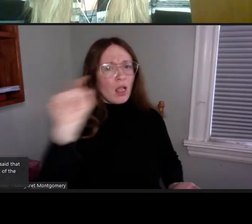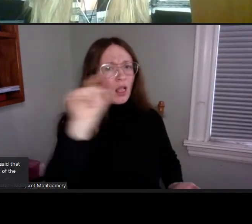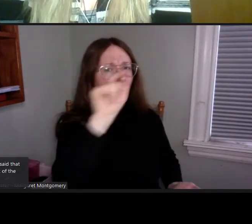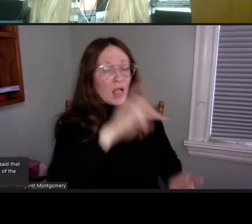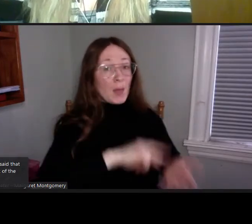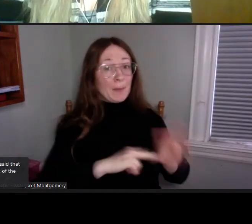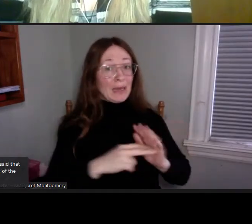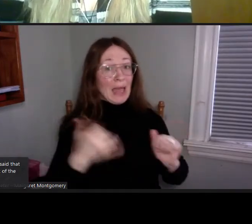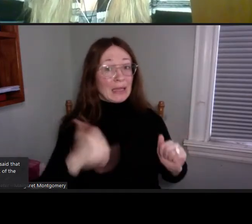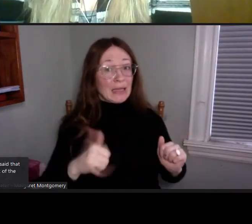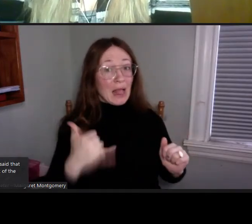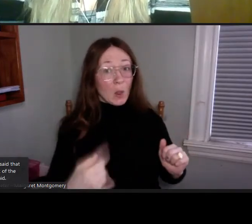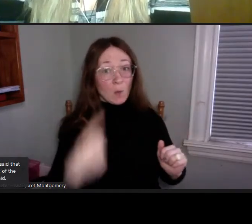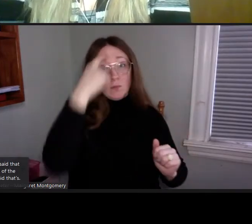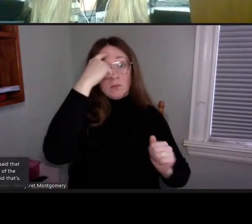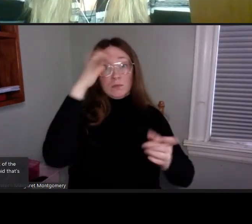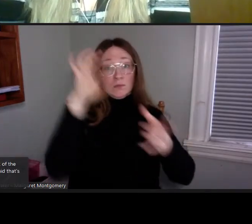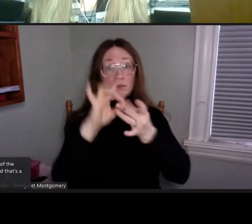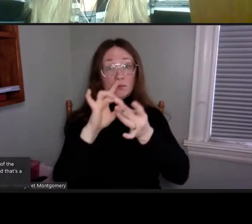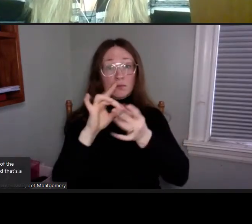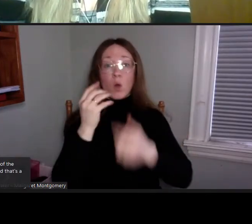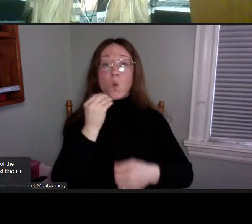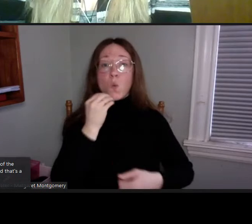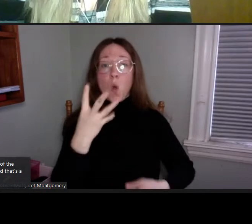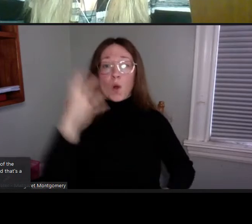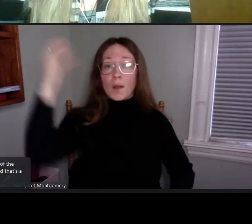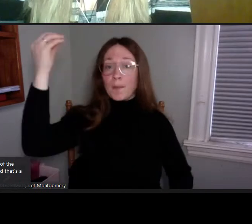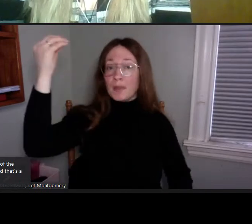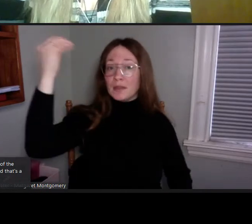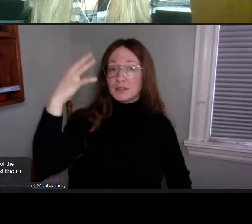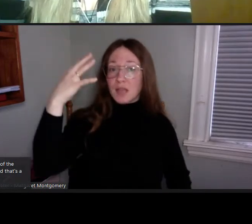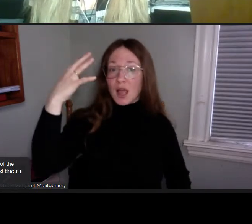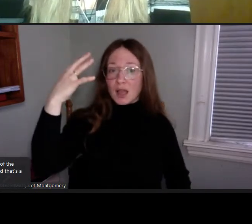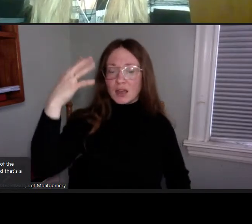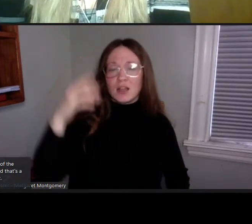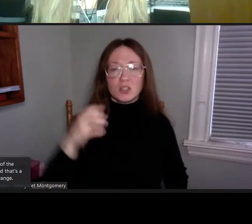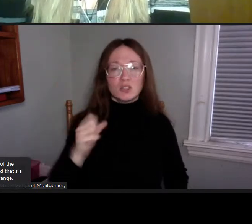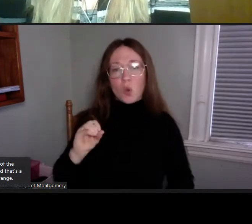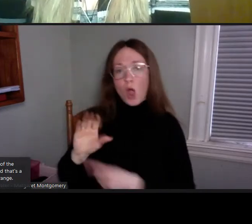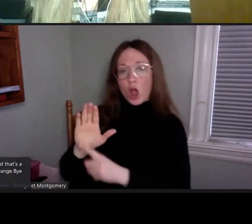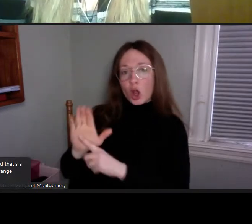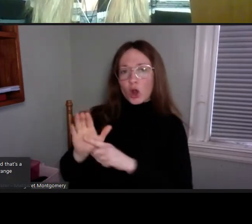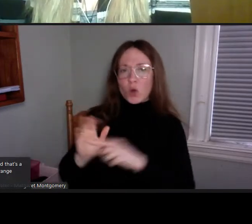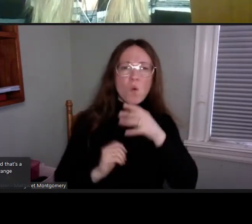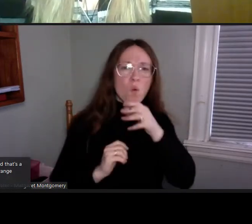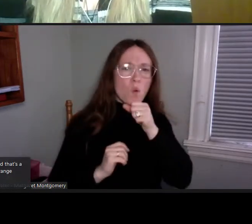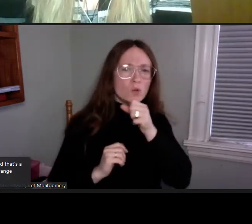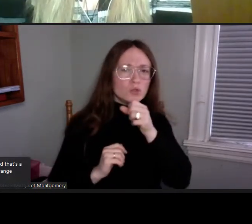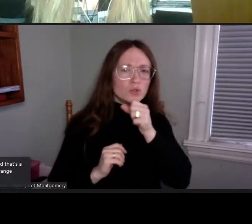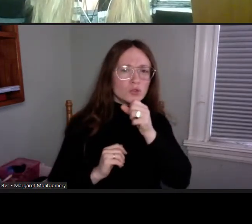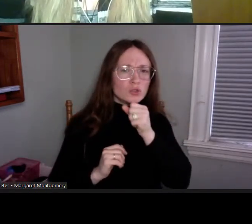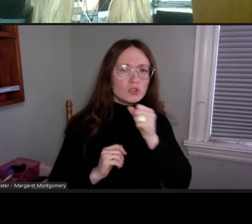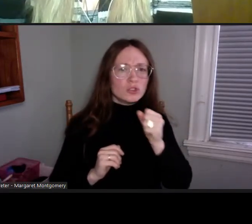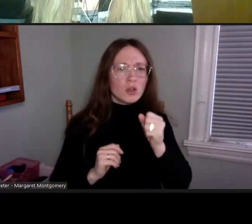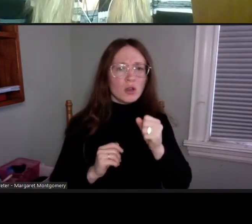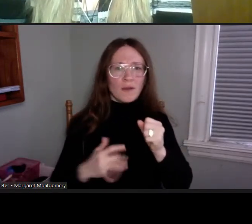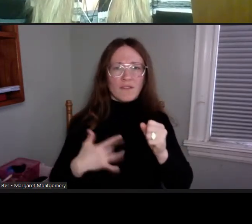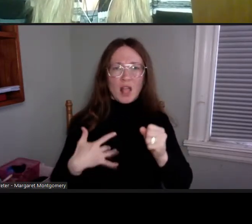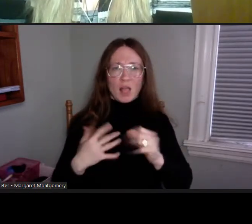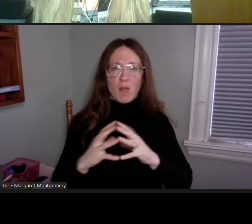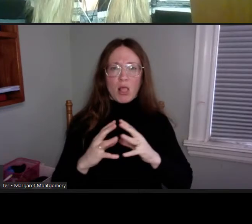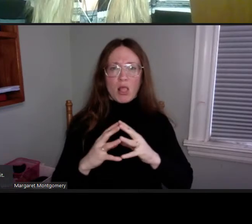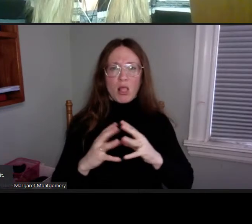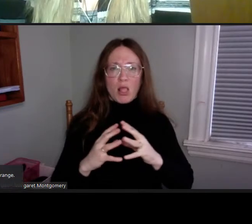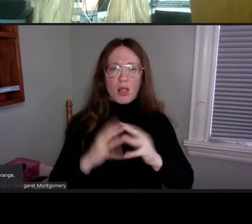sun because people said that's a yellow ball up in the sky. And so her orange might be the shape, just a round ball type thing, because